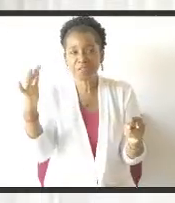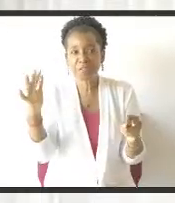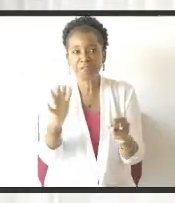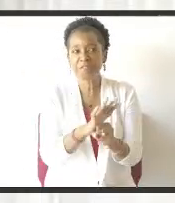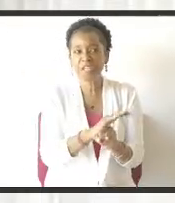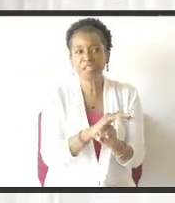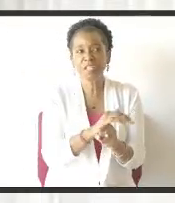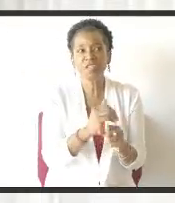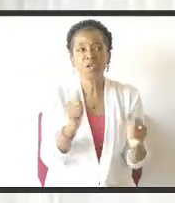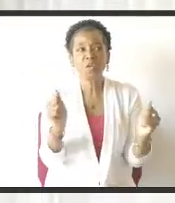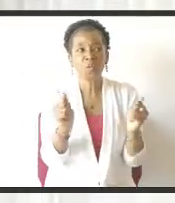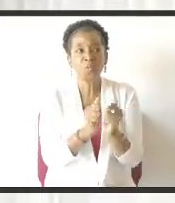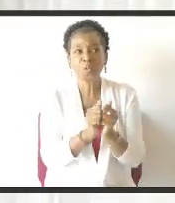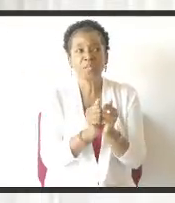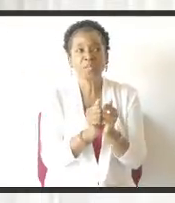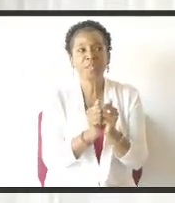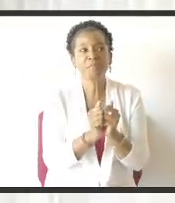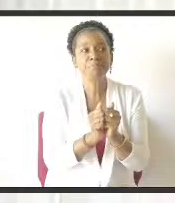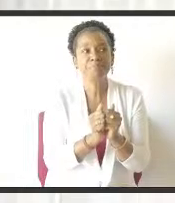unsuccessful individuals.